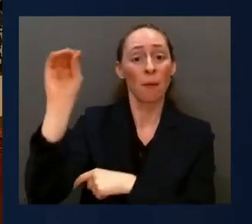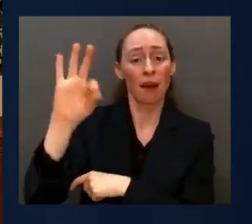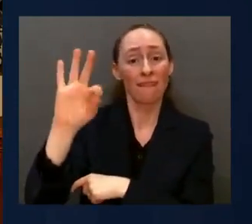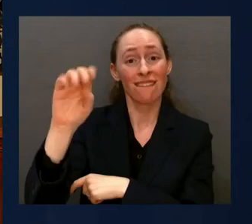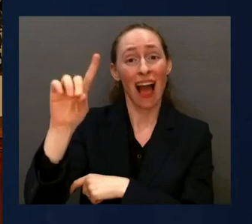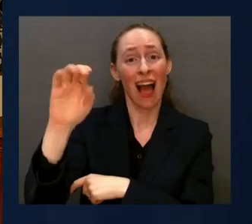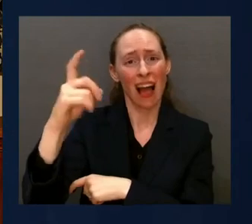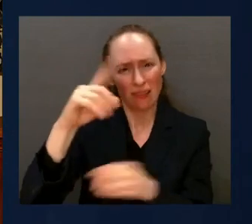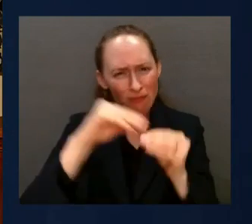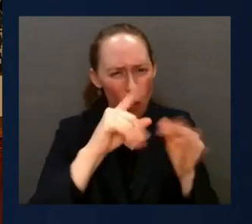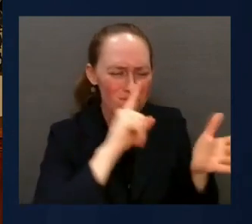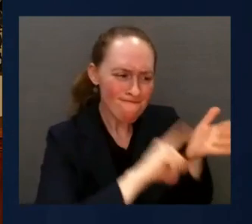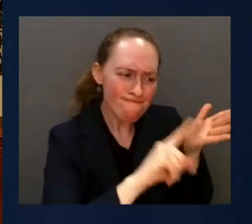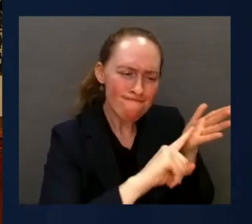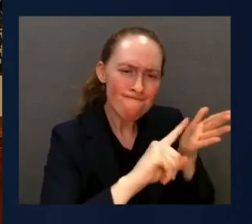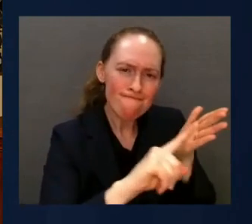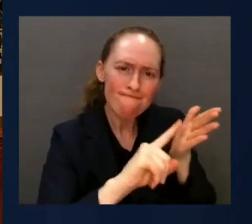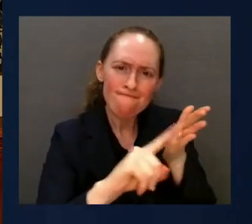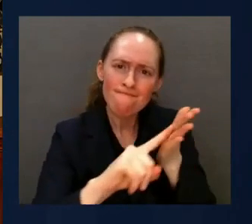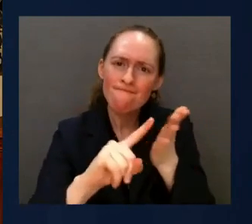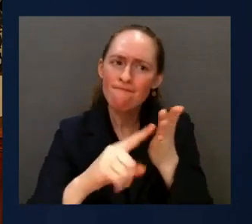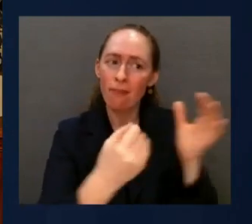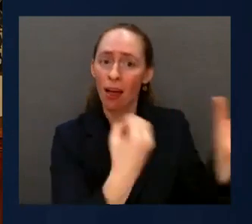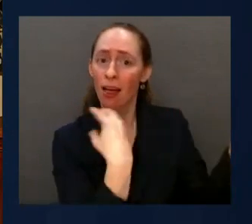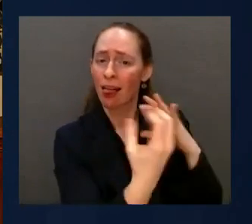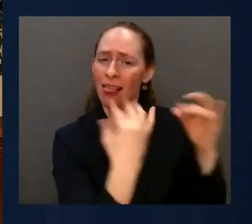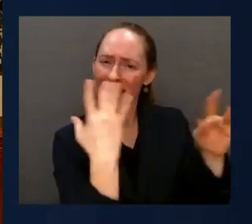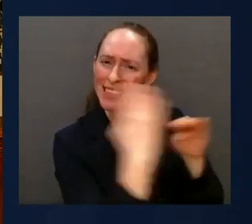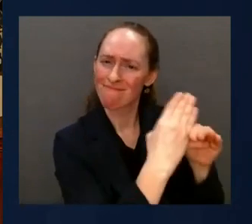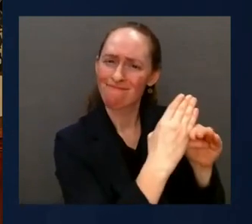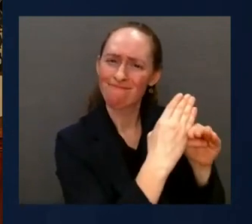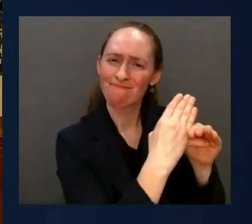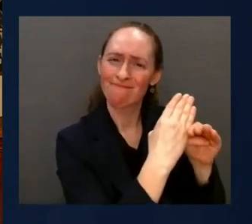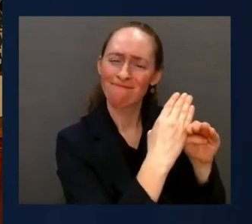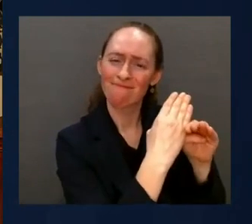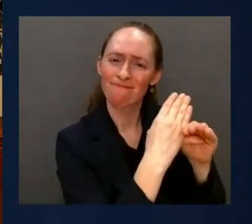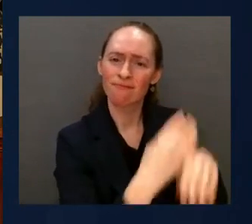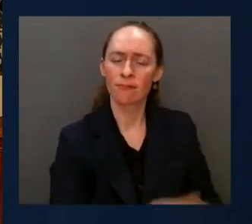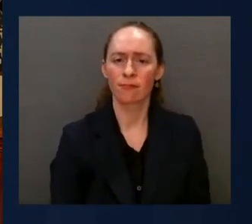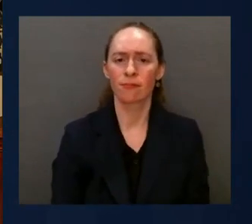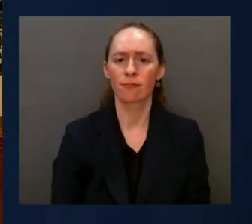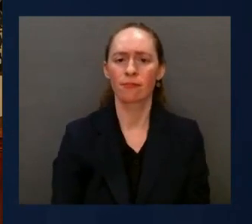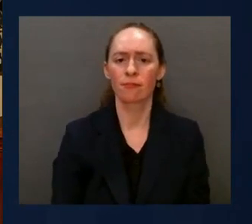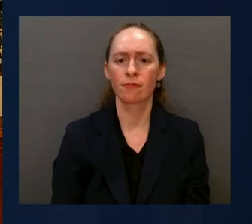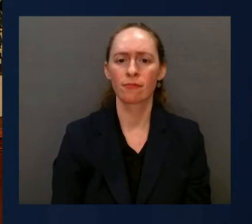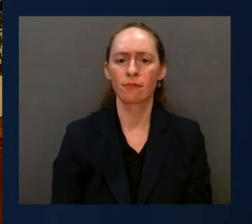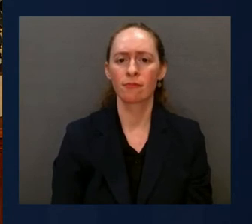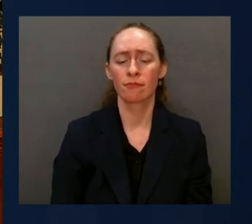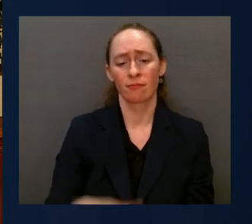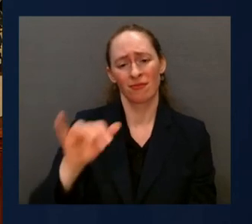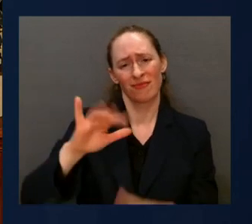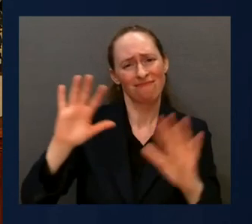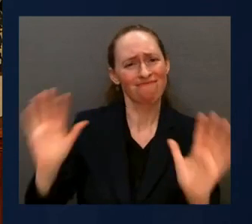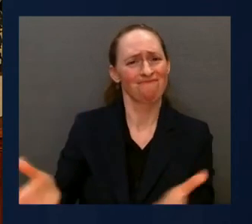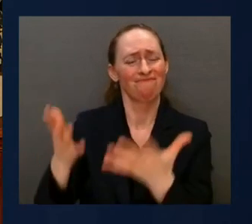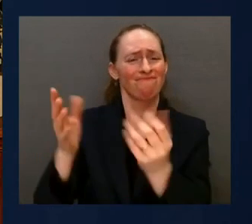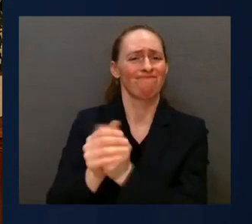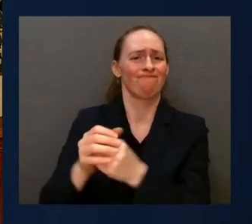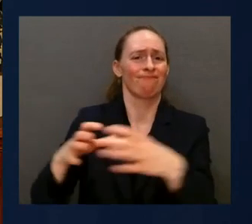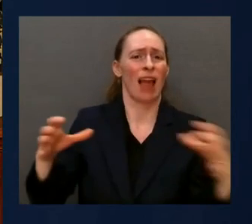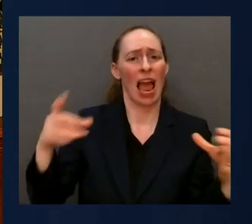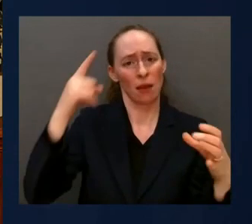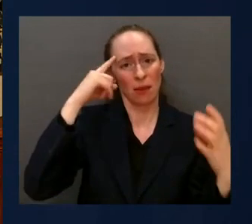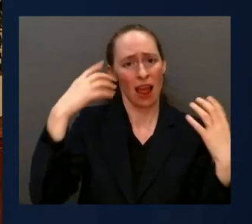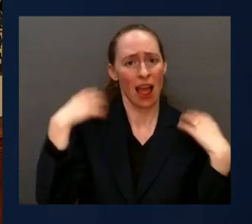fentanyl trafficking. Second, let's do more in mental health, especially for our children. When millions of young people are struggling with bullying,